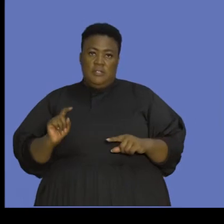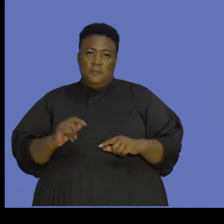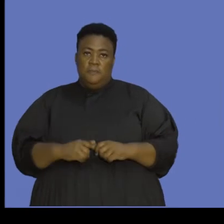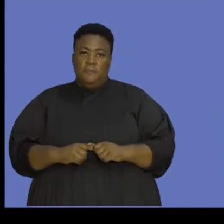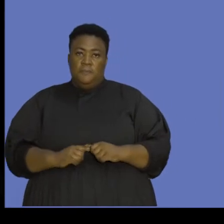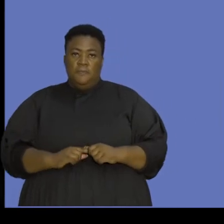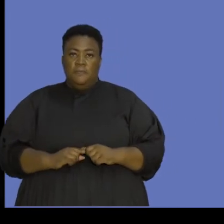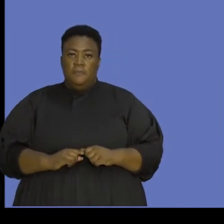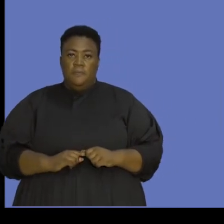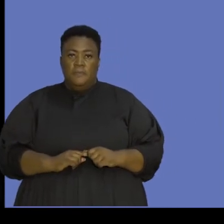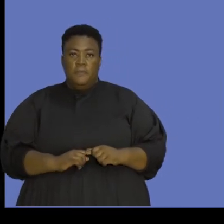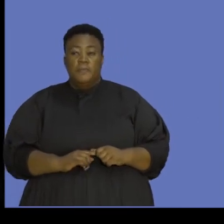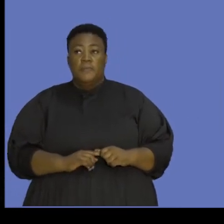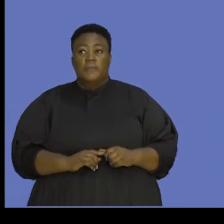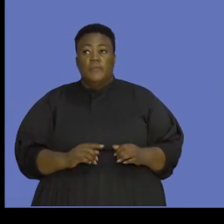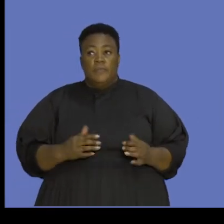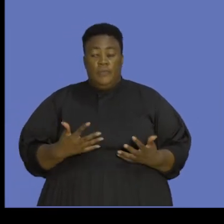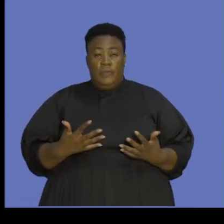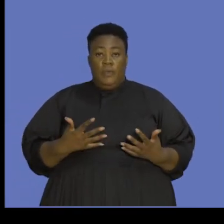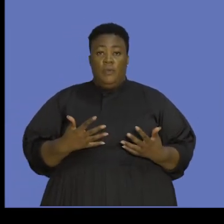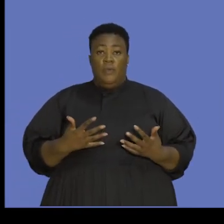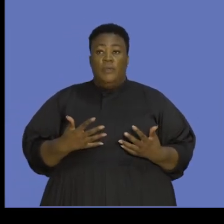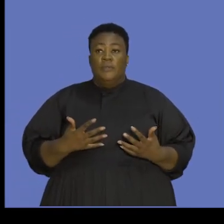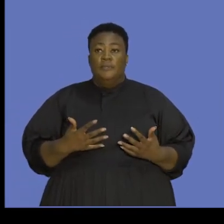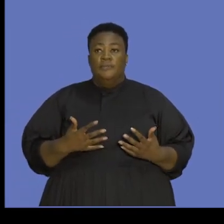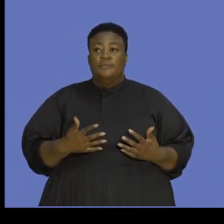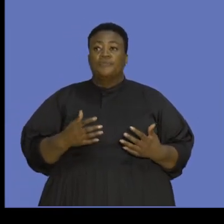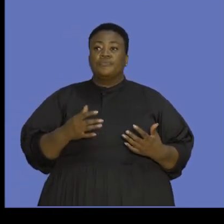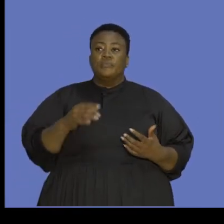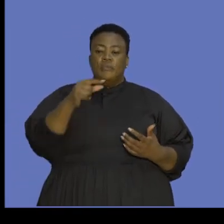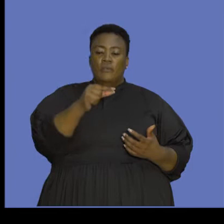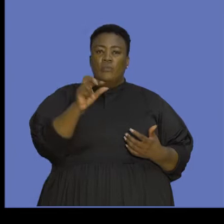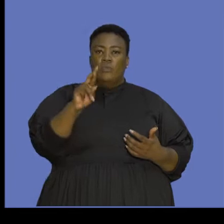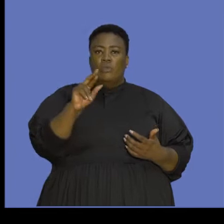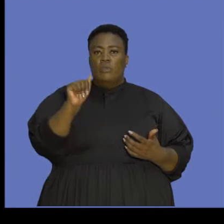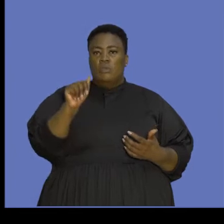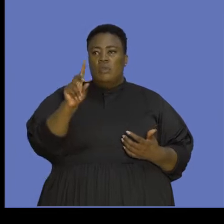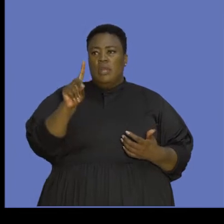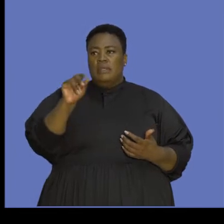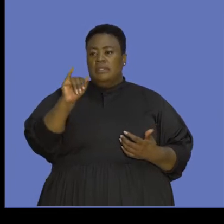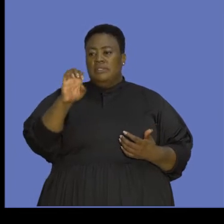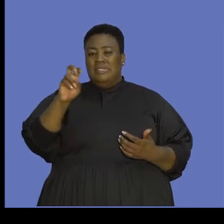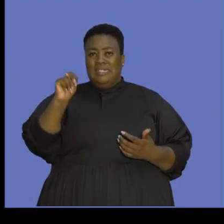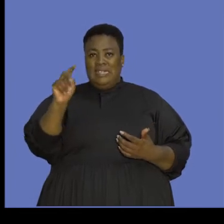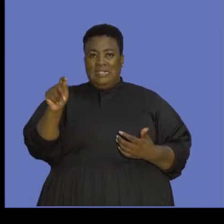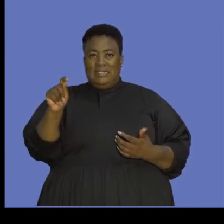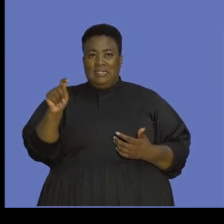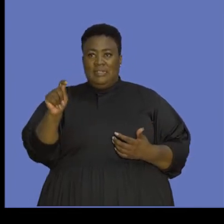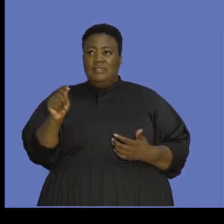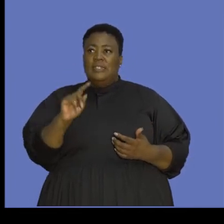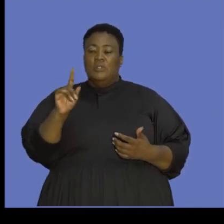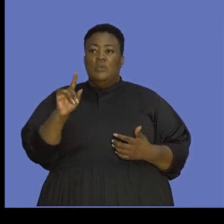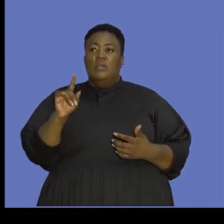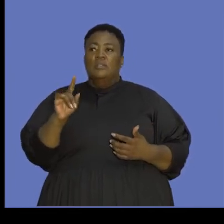okay? When we look at the graph, the gradient of the graph is the change in A